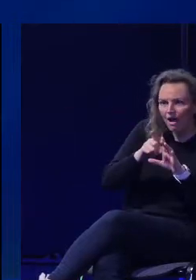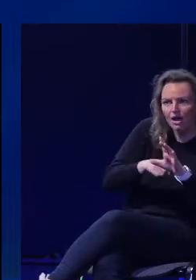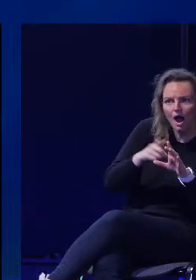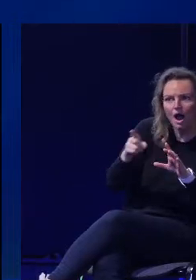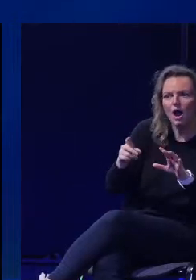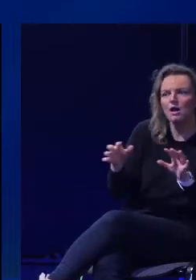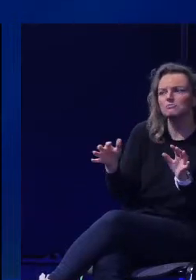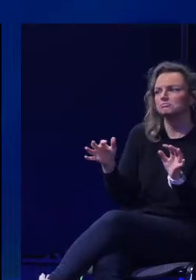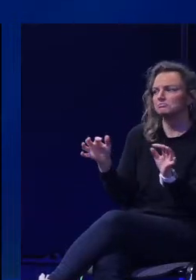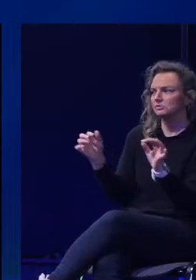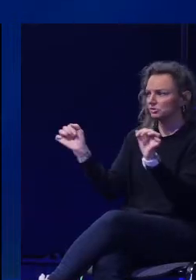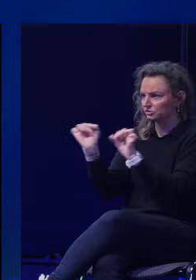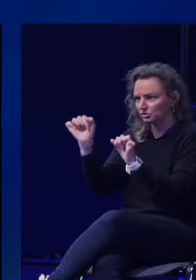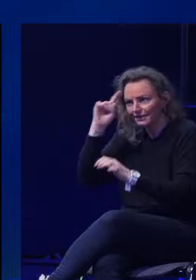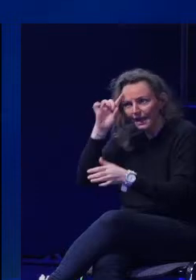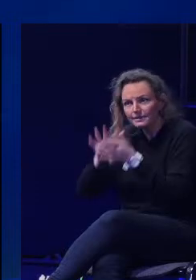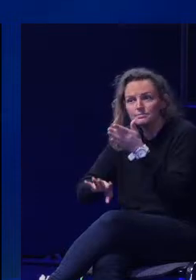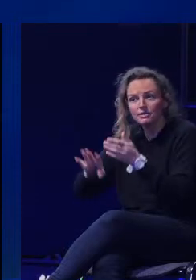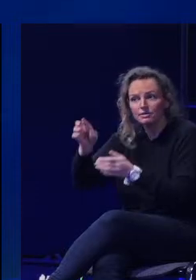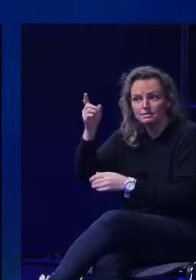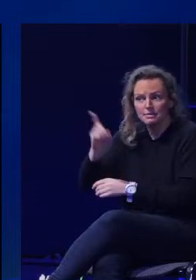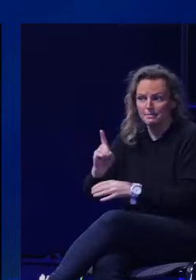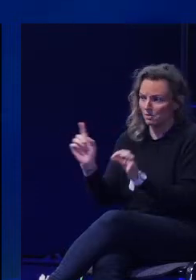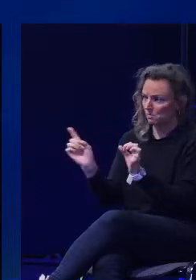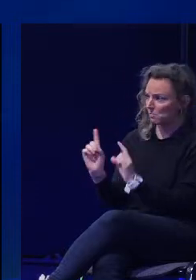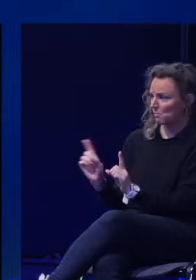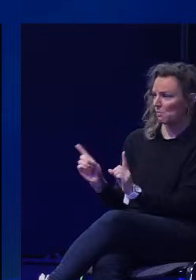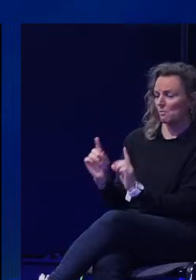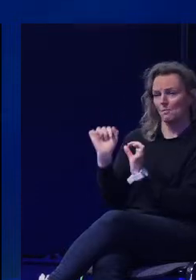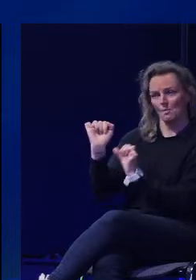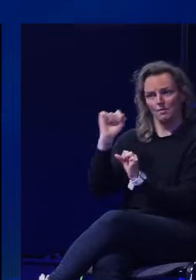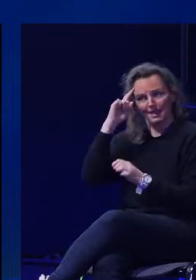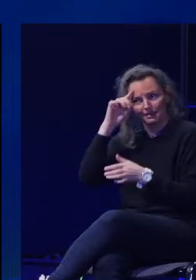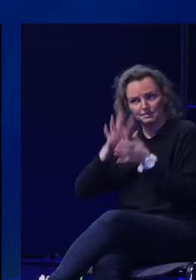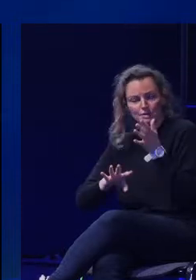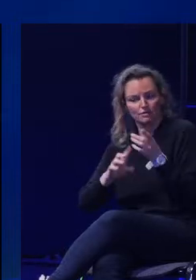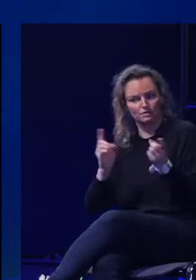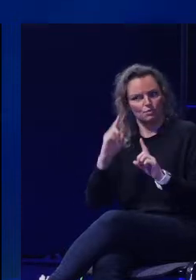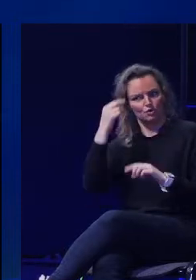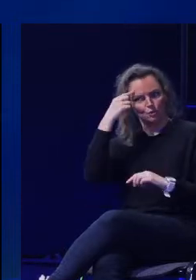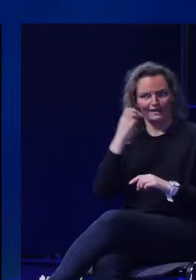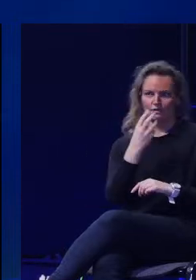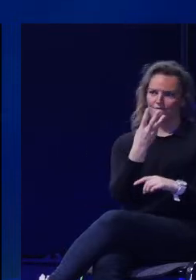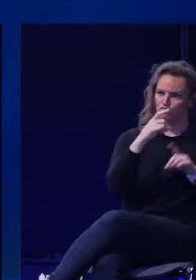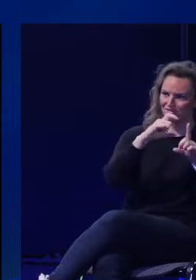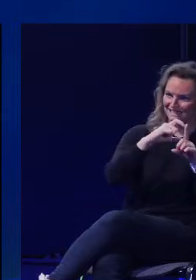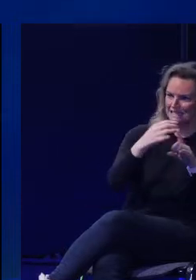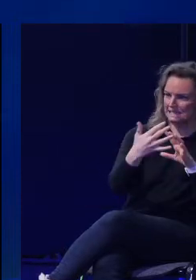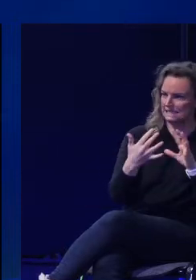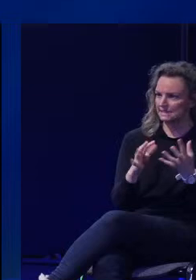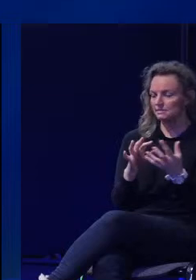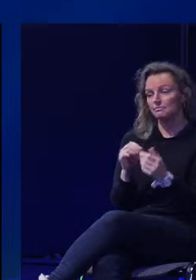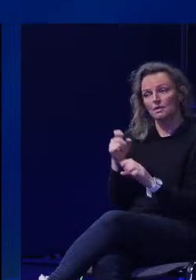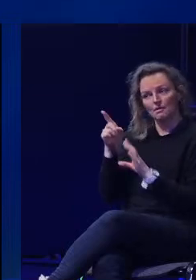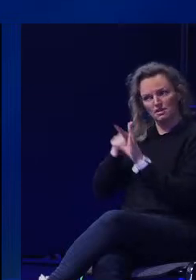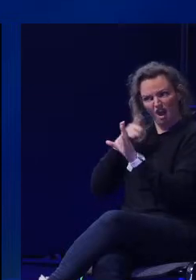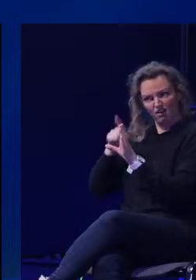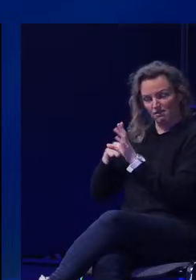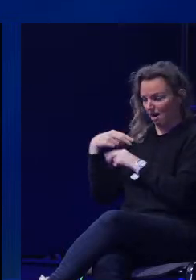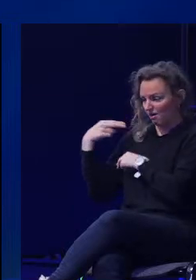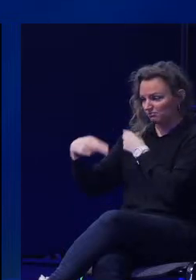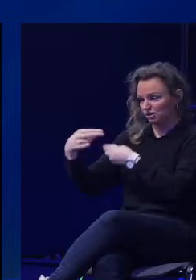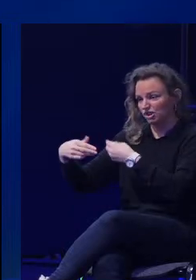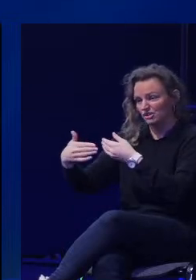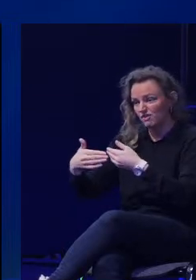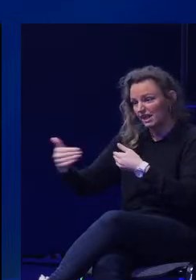you, what their experience is or what they think of 3D. The younger generation, often those sort of up